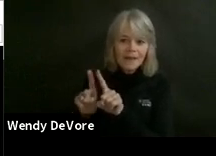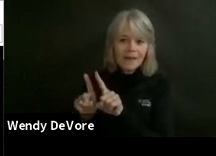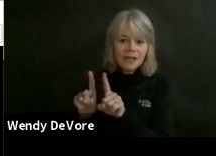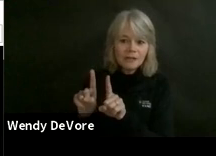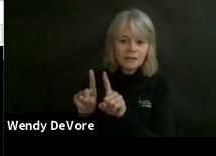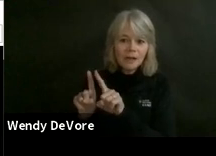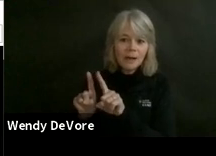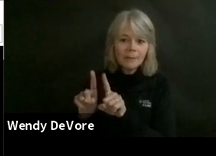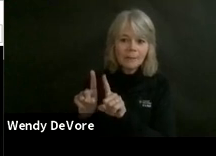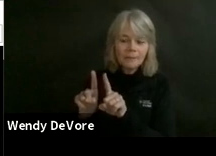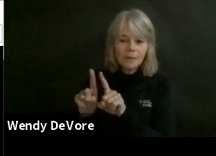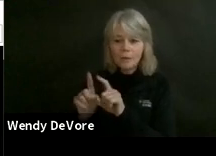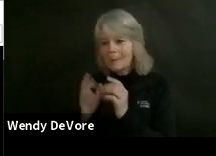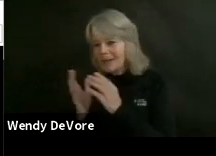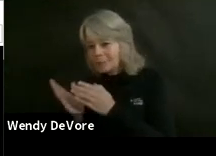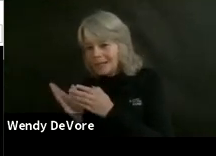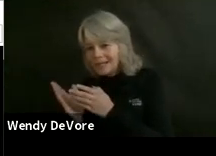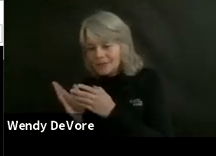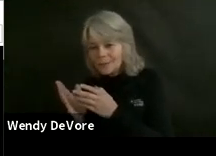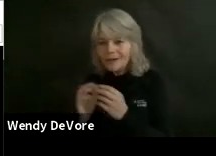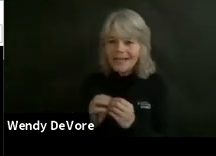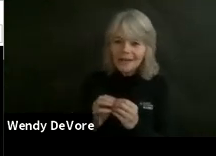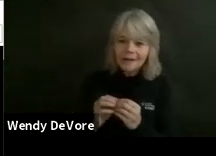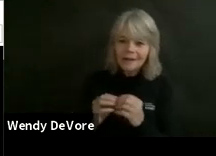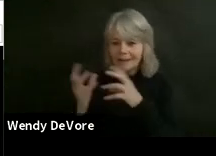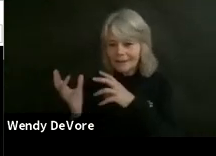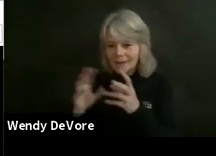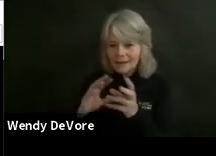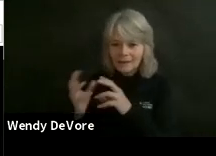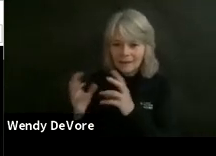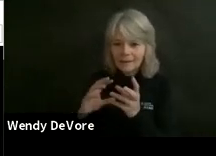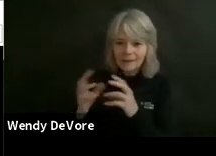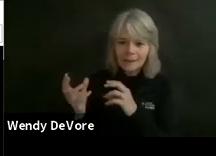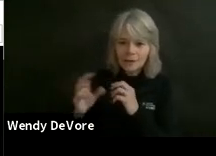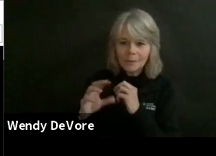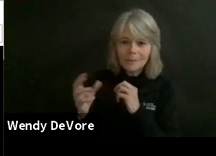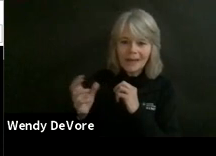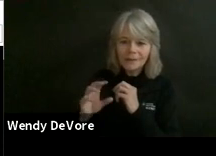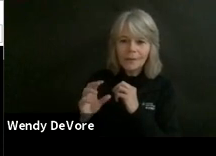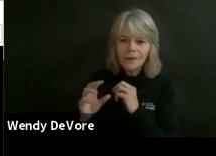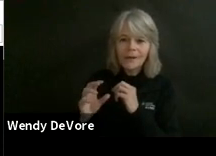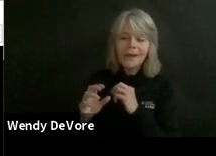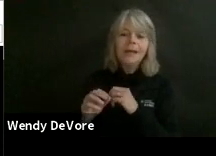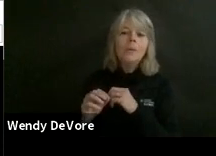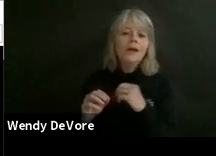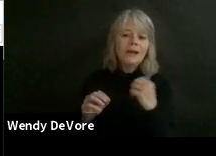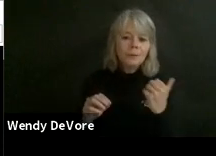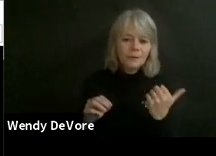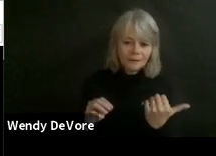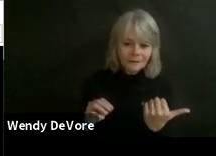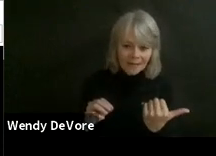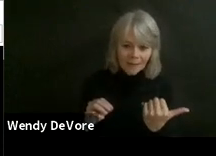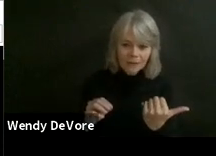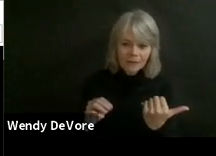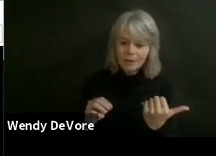And then they just, you know, they may speak into their ear and then they interpret back and forth. Whereas